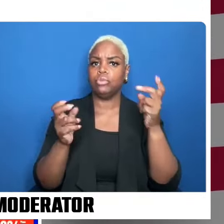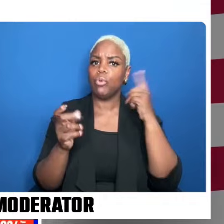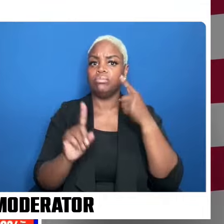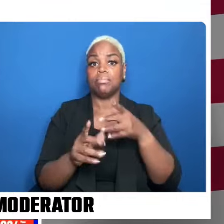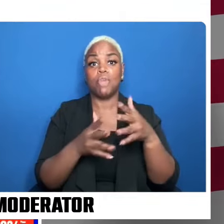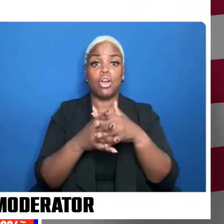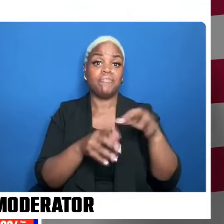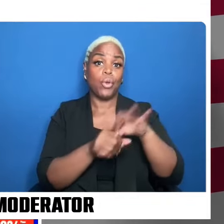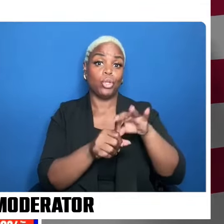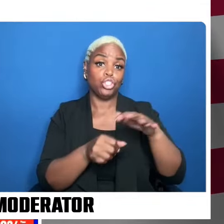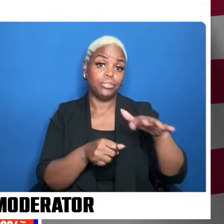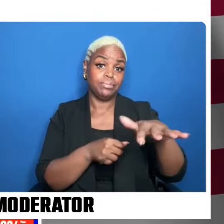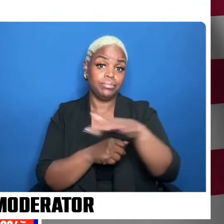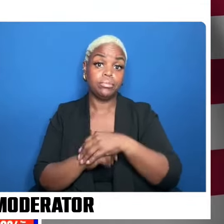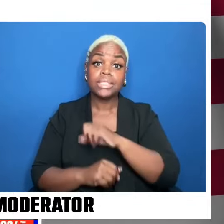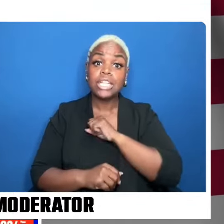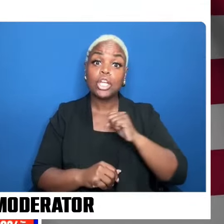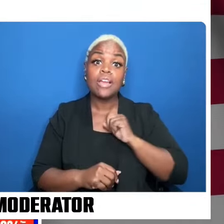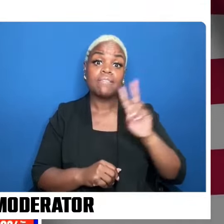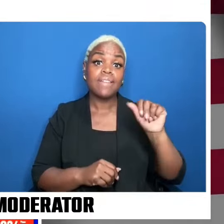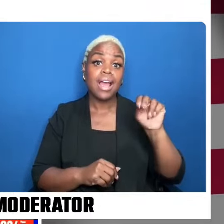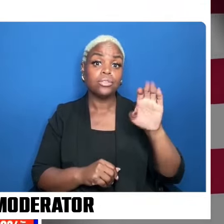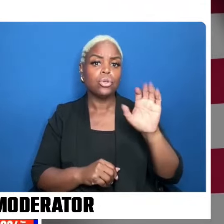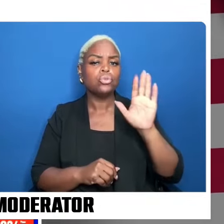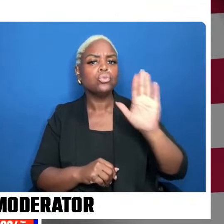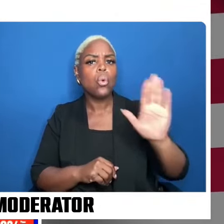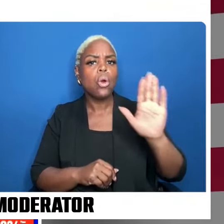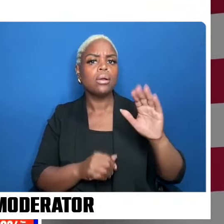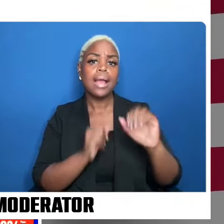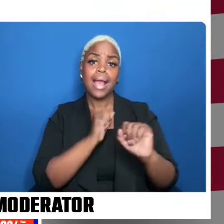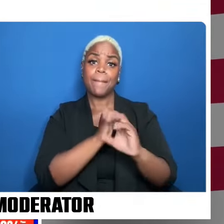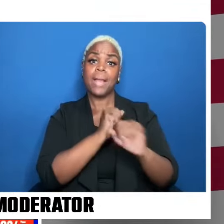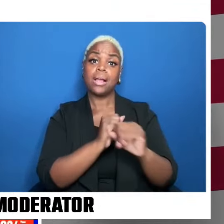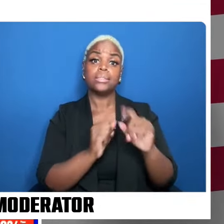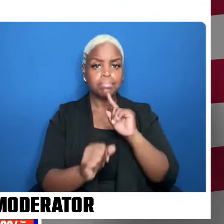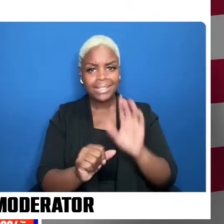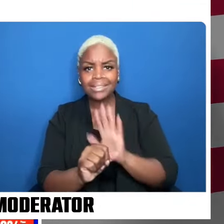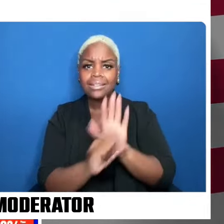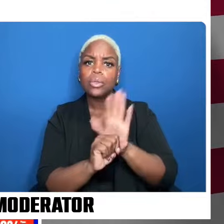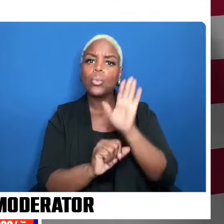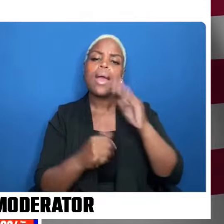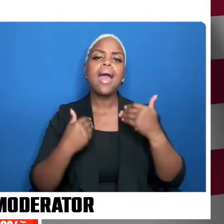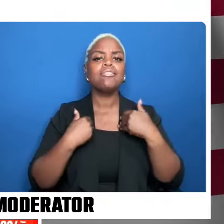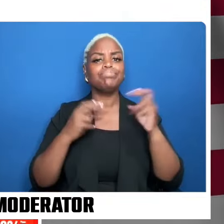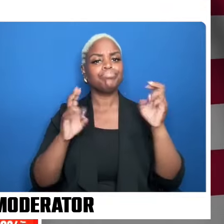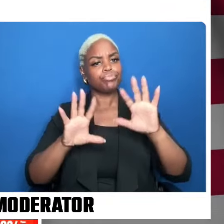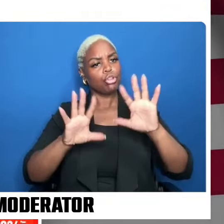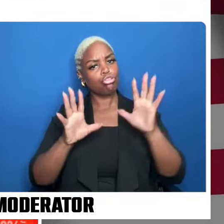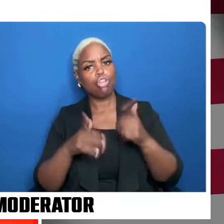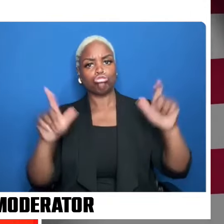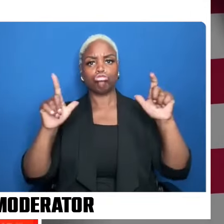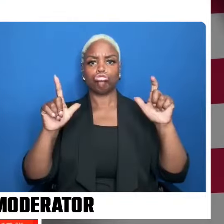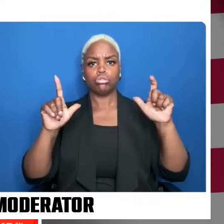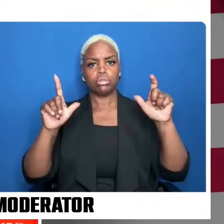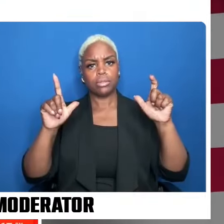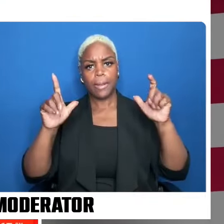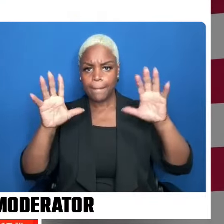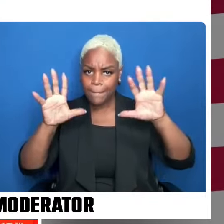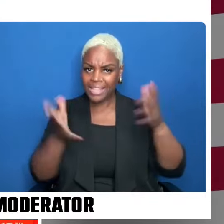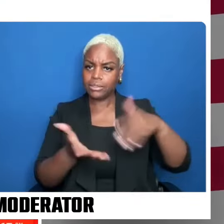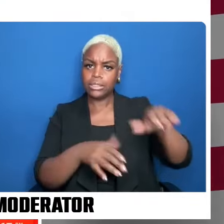mass deportation plan in American history and to use the U.S. military to do so. Could you be more specific